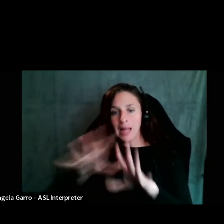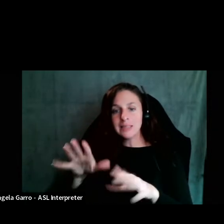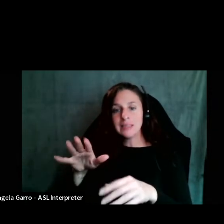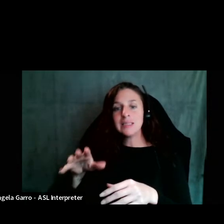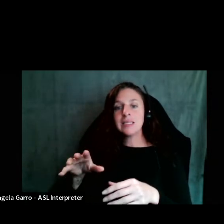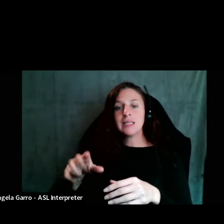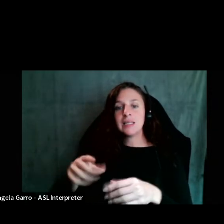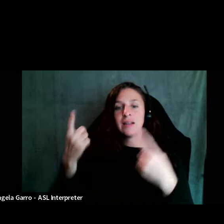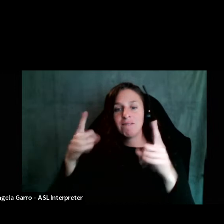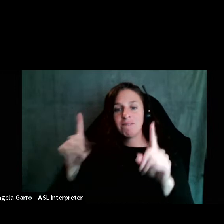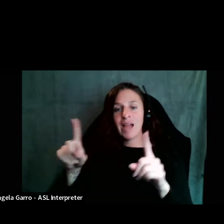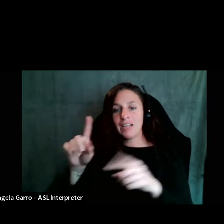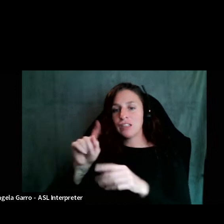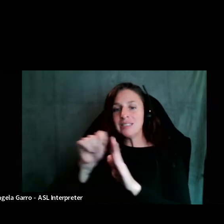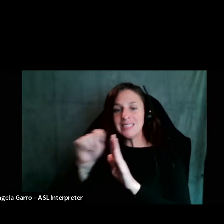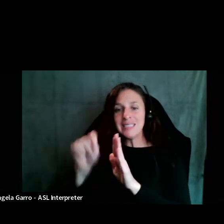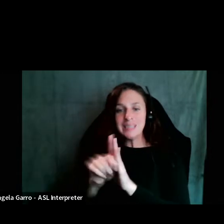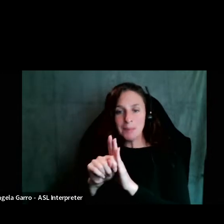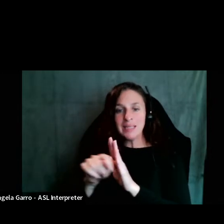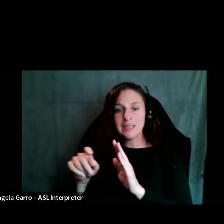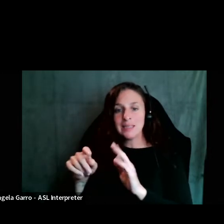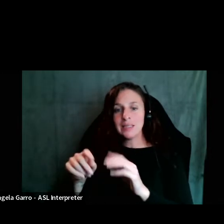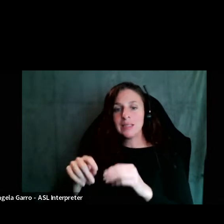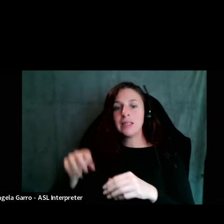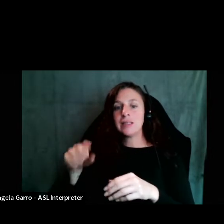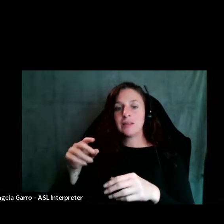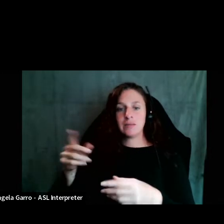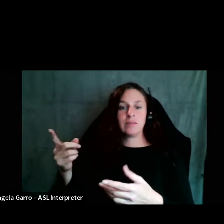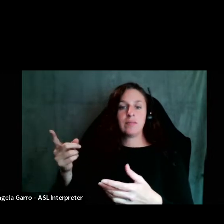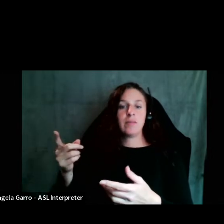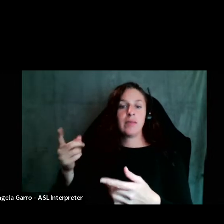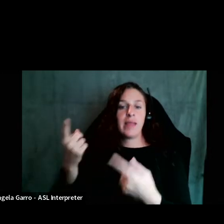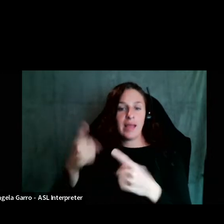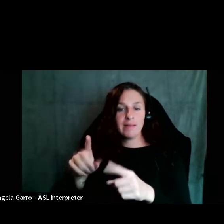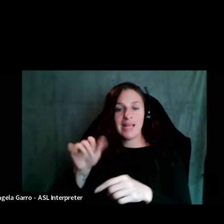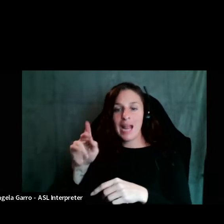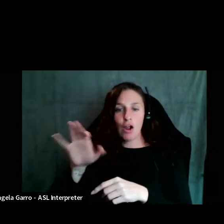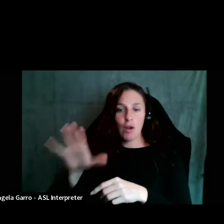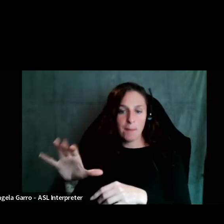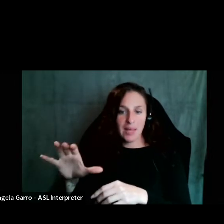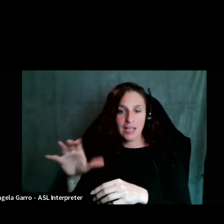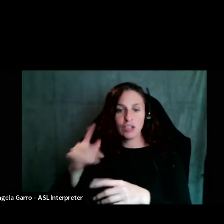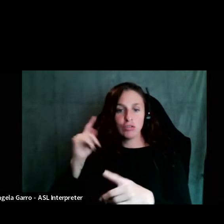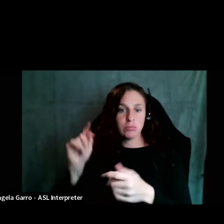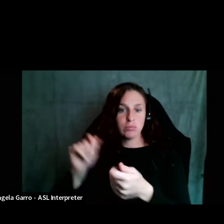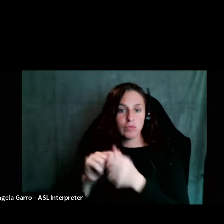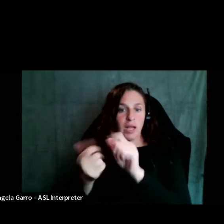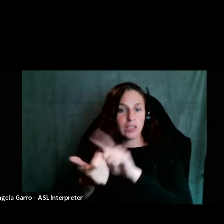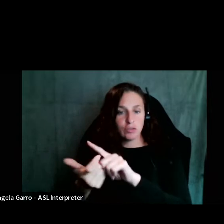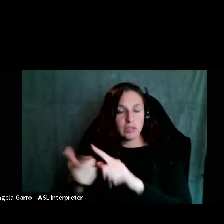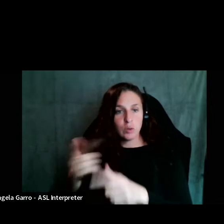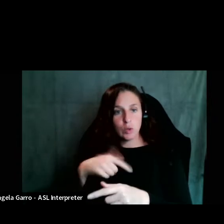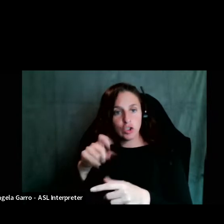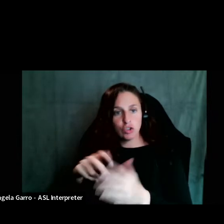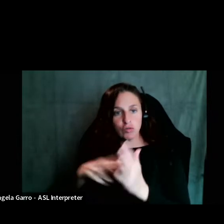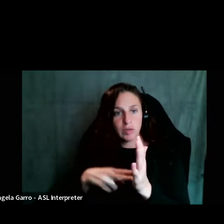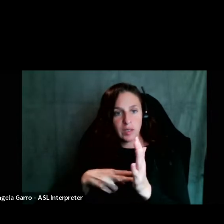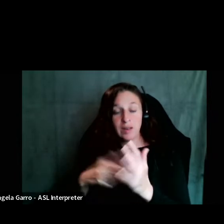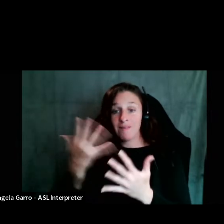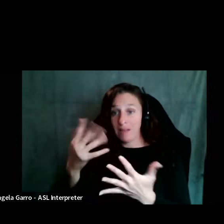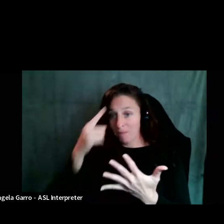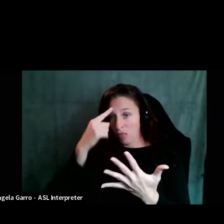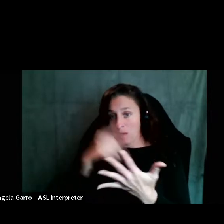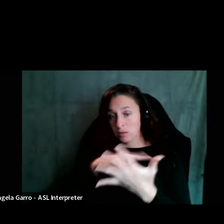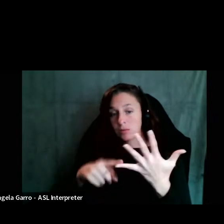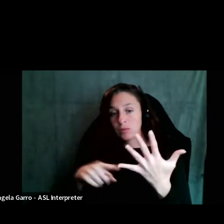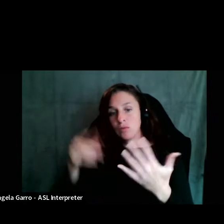word Iqra. In Arabic translates to read. So these 5 thoughts that something for the board